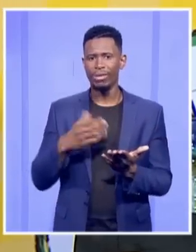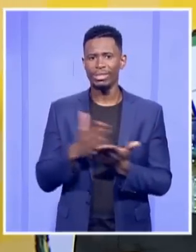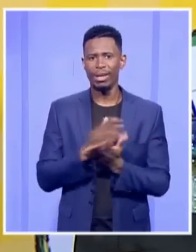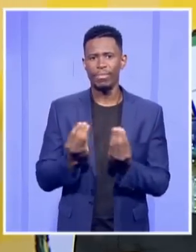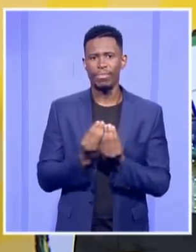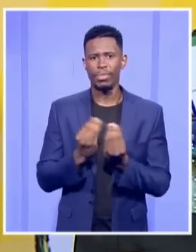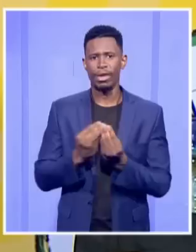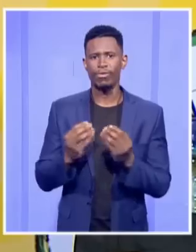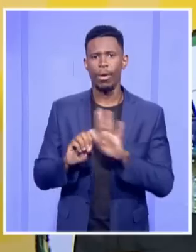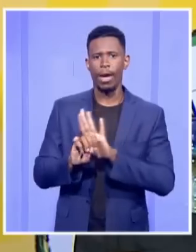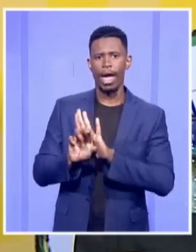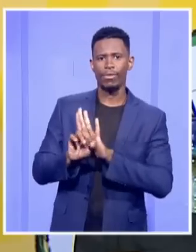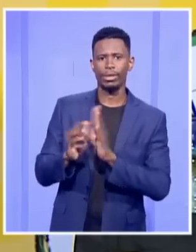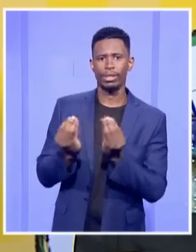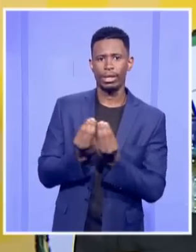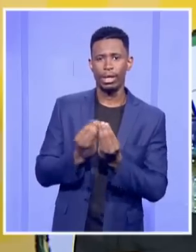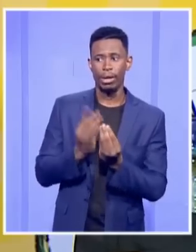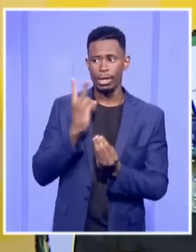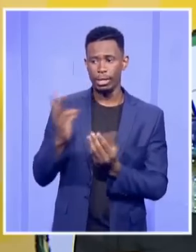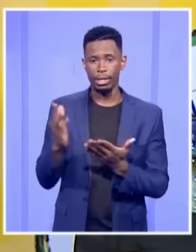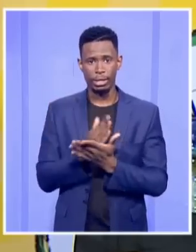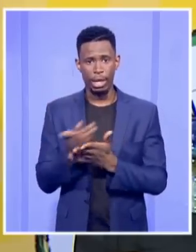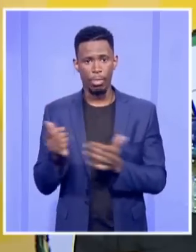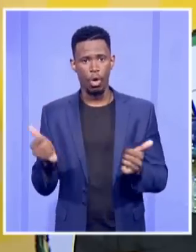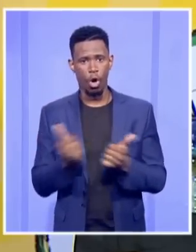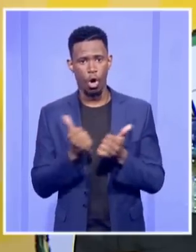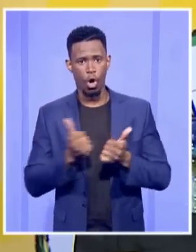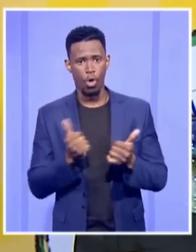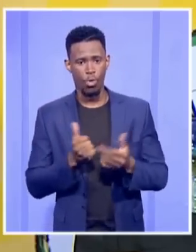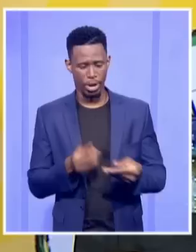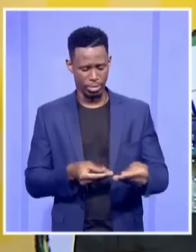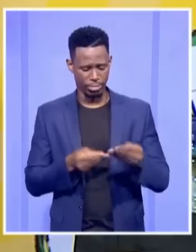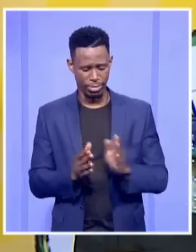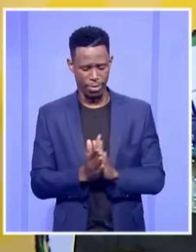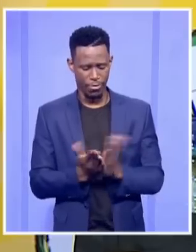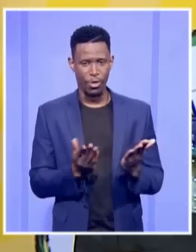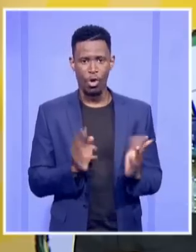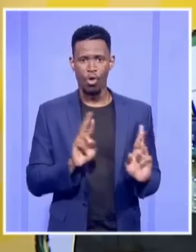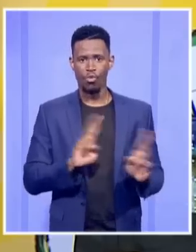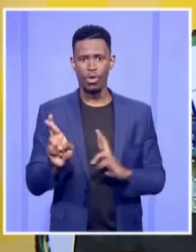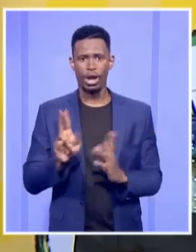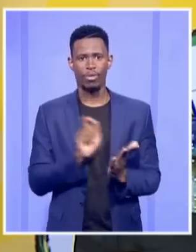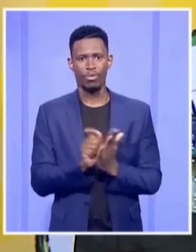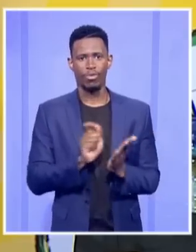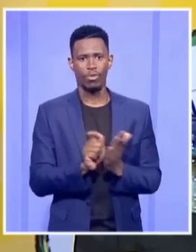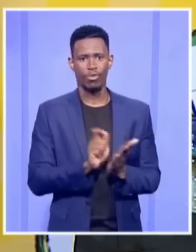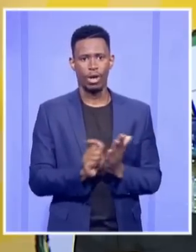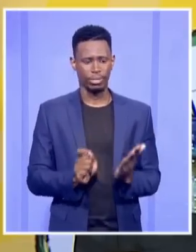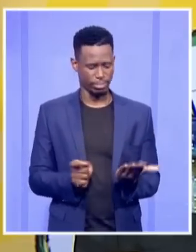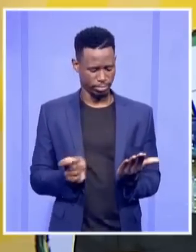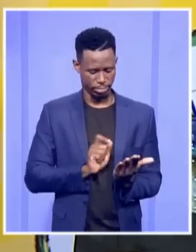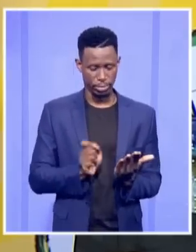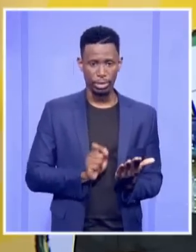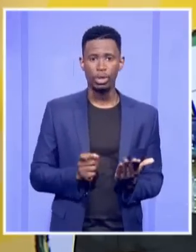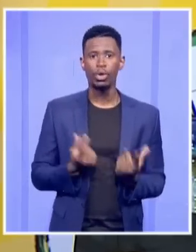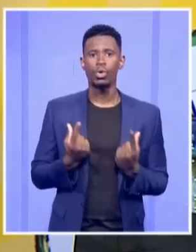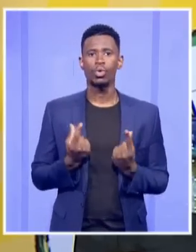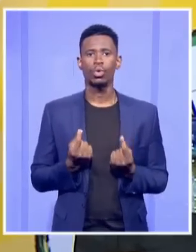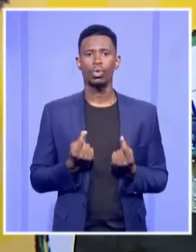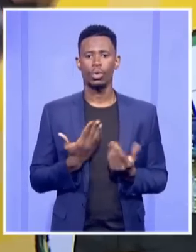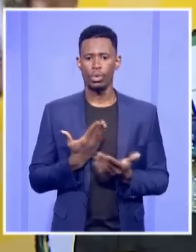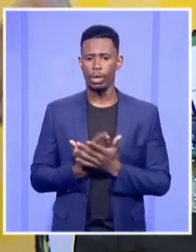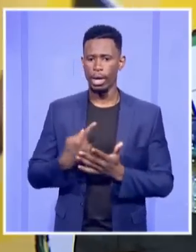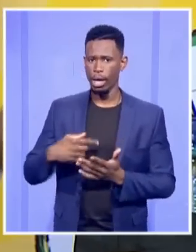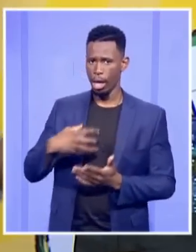meant. I see some of you have already opened it. Pens are ready to write. You could have done it with us, you see. This is what we're talking